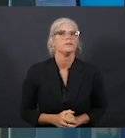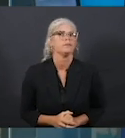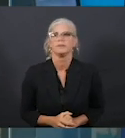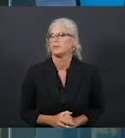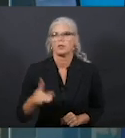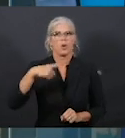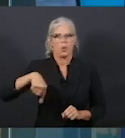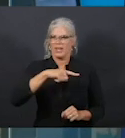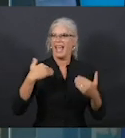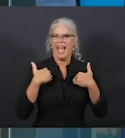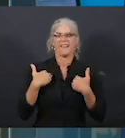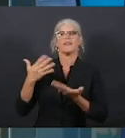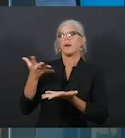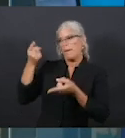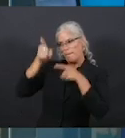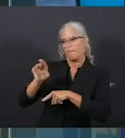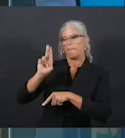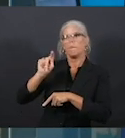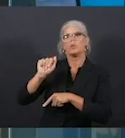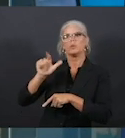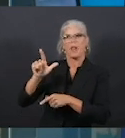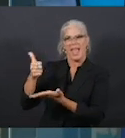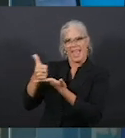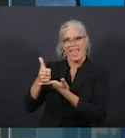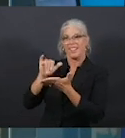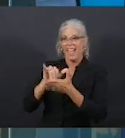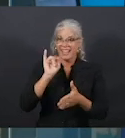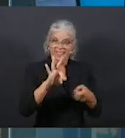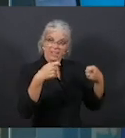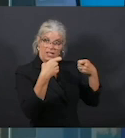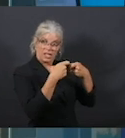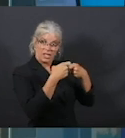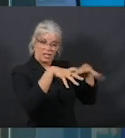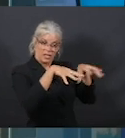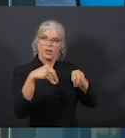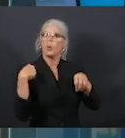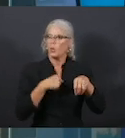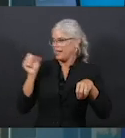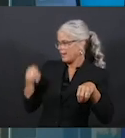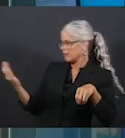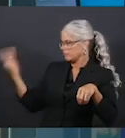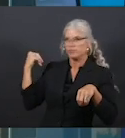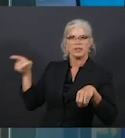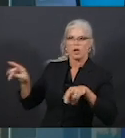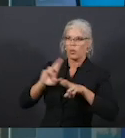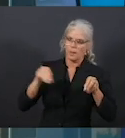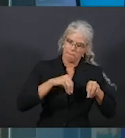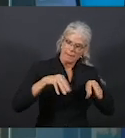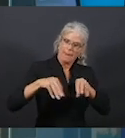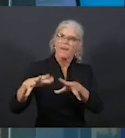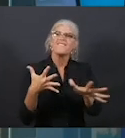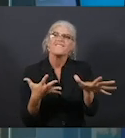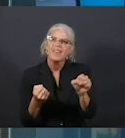it. When the local utilities accept it, this stuff can be put back online much quicker. So I